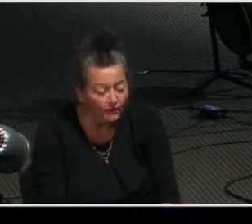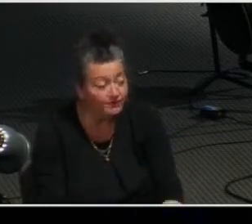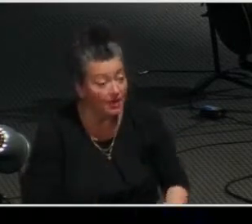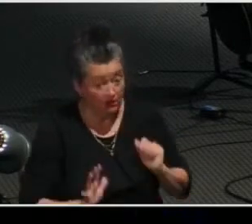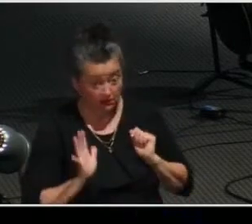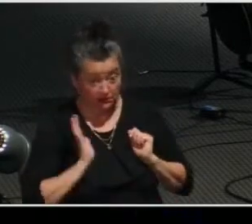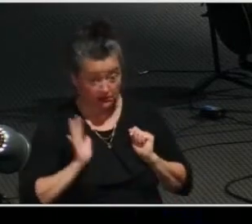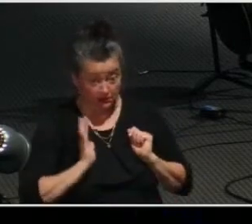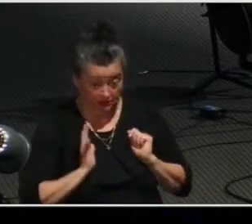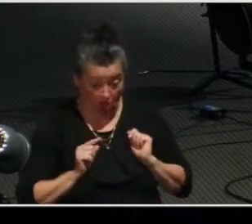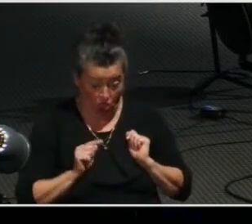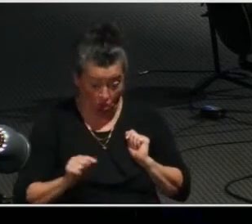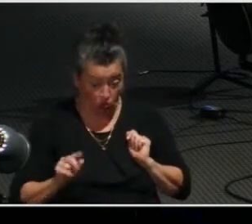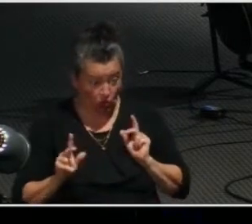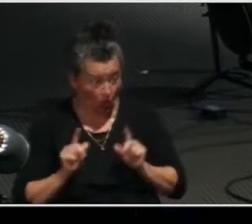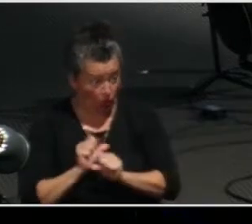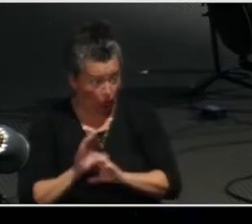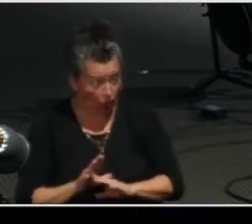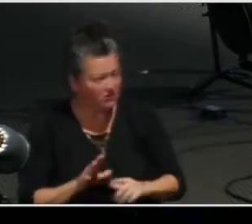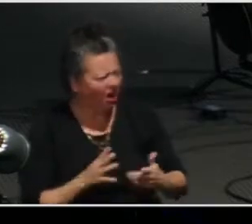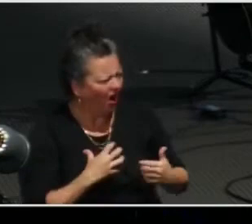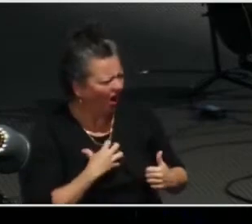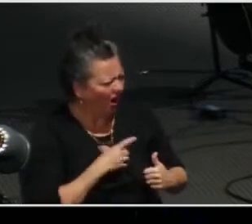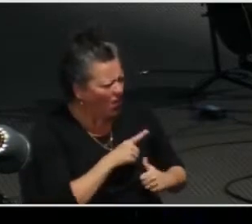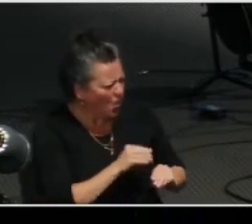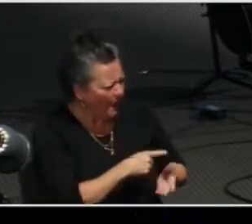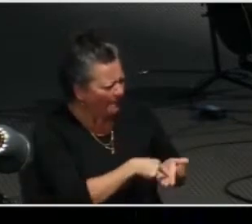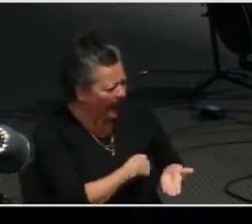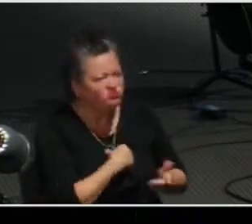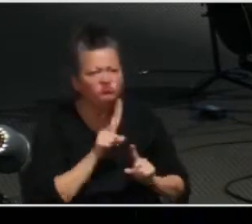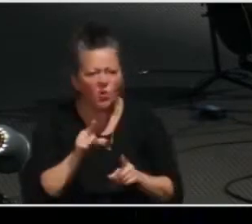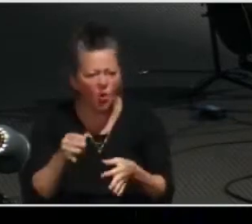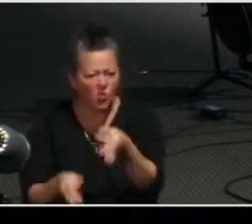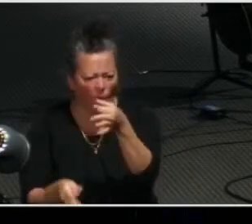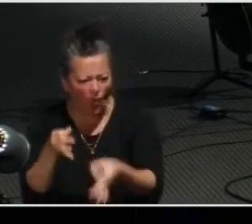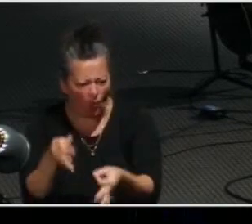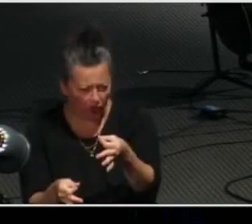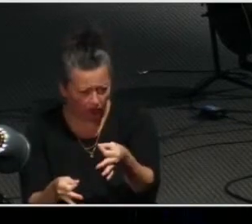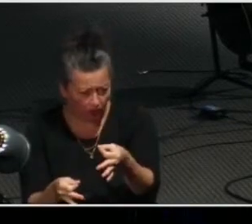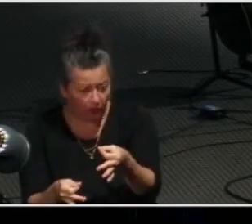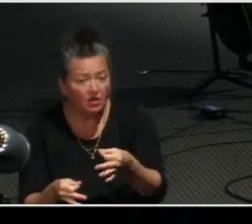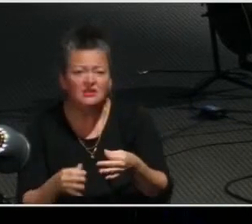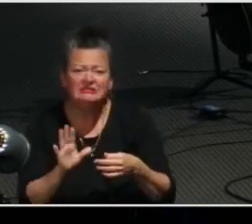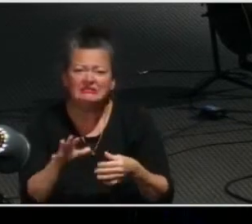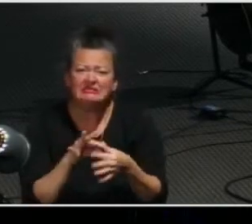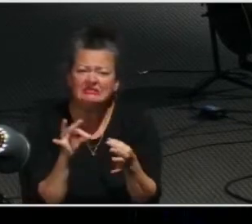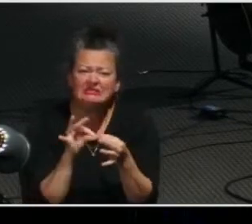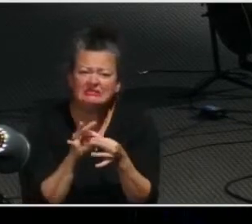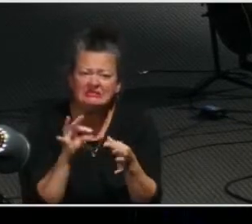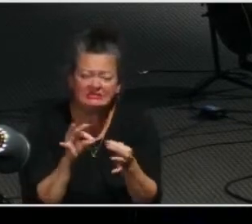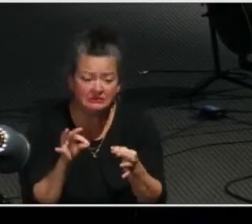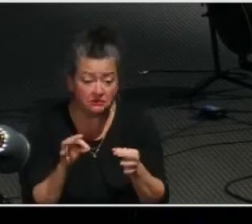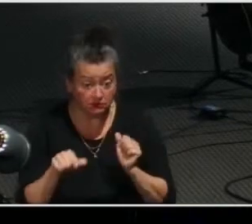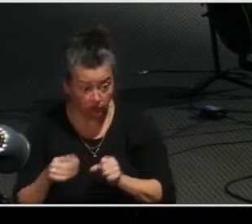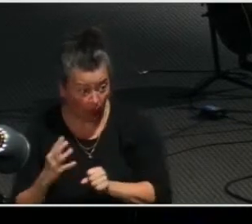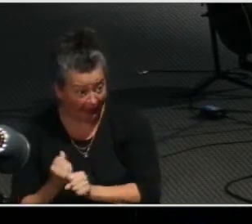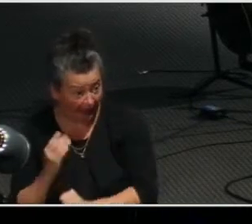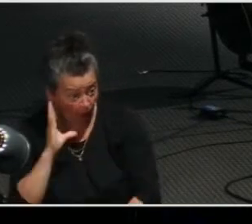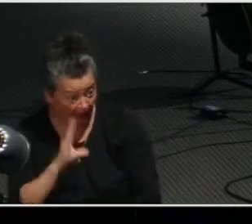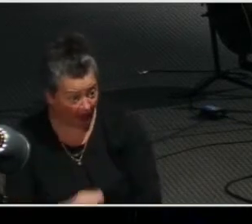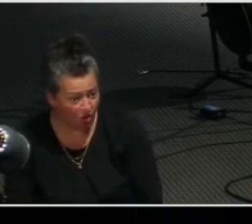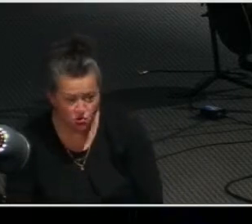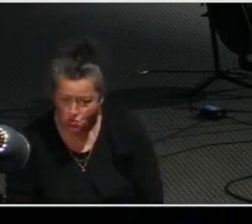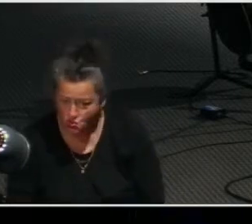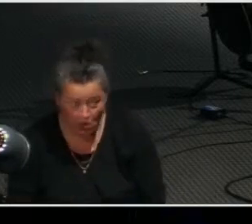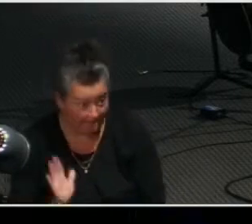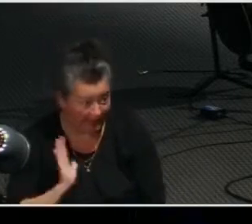landowners. They were in league with the landowners, and the righteous person does not resist. Maybe because